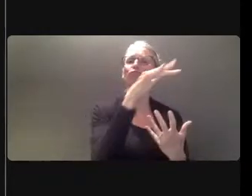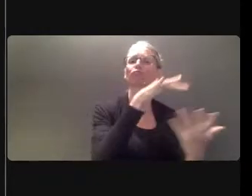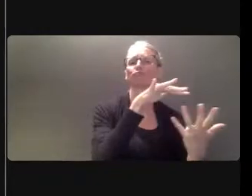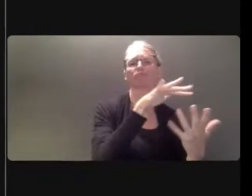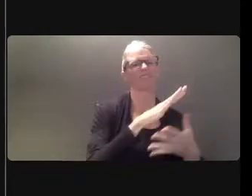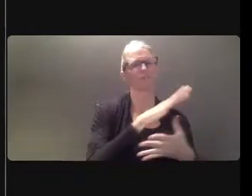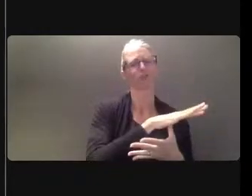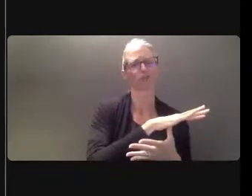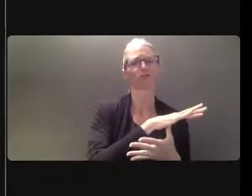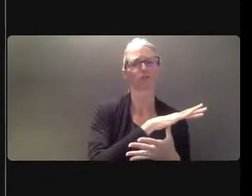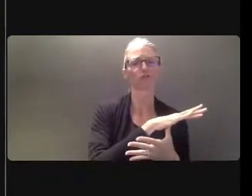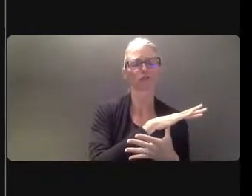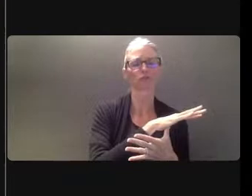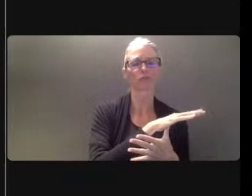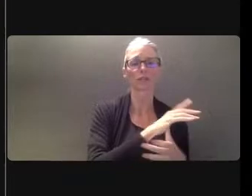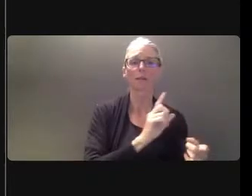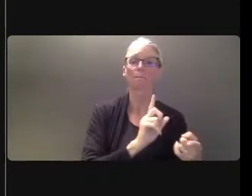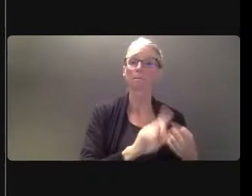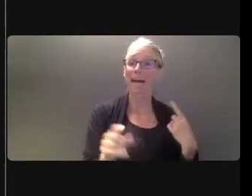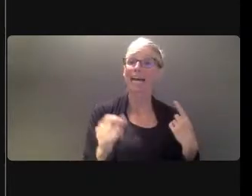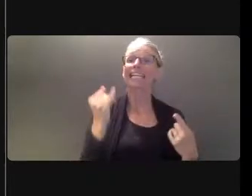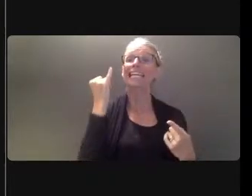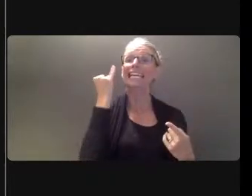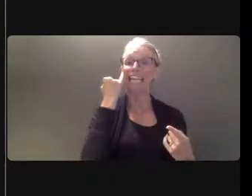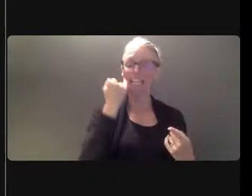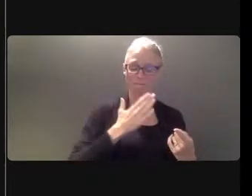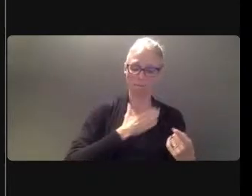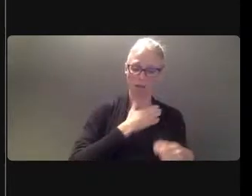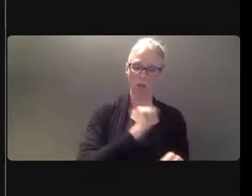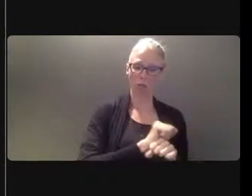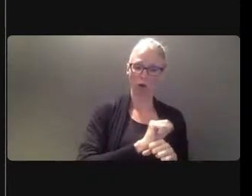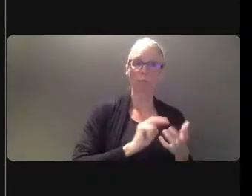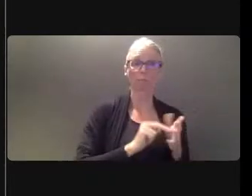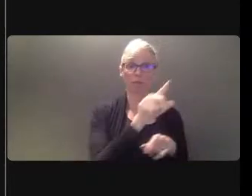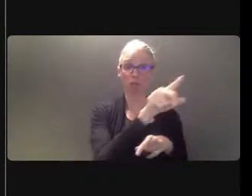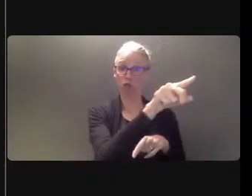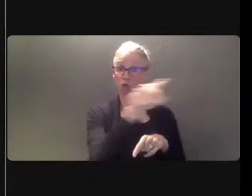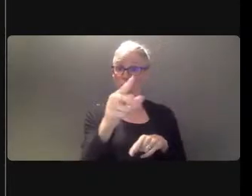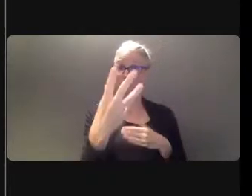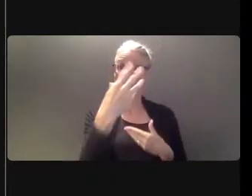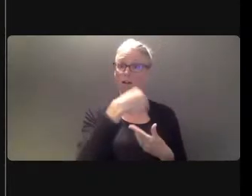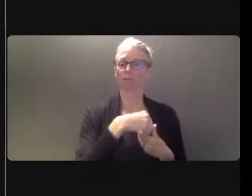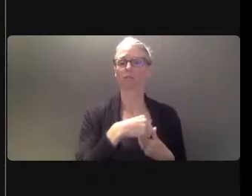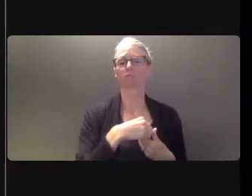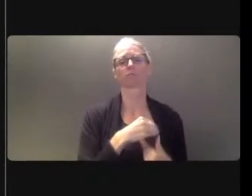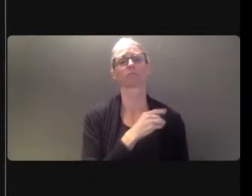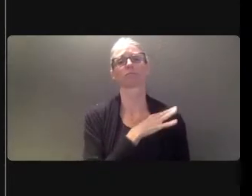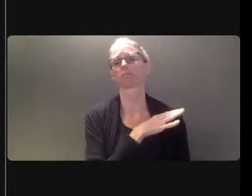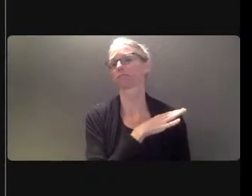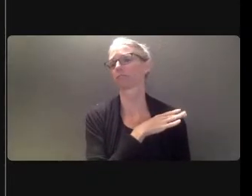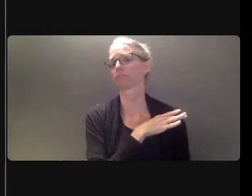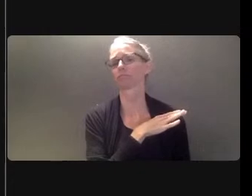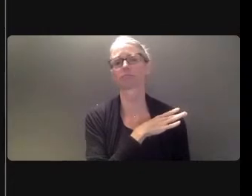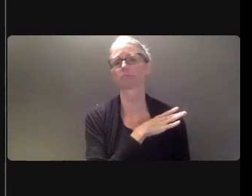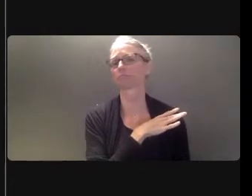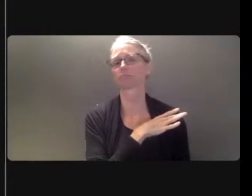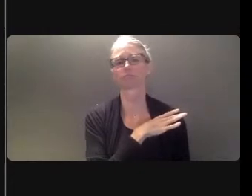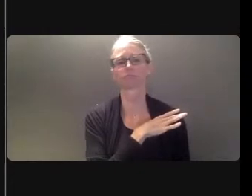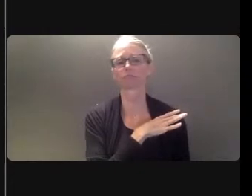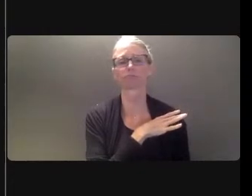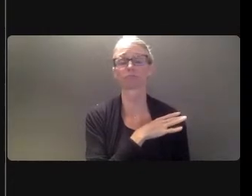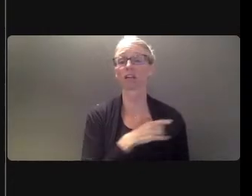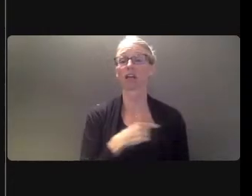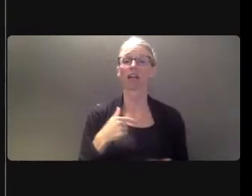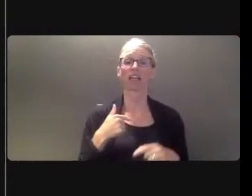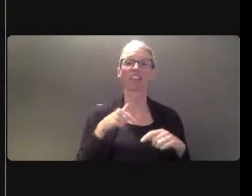to get more people involved in just area, because it's always all different levels, and that's what I always say. All right, I can easily wheel over this bump or